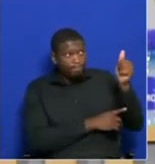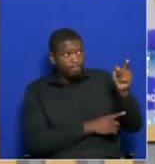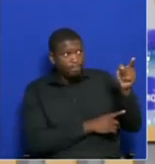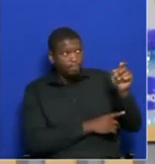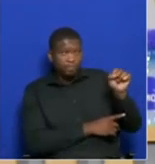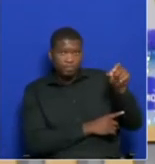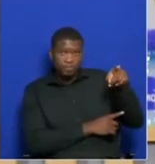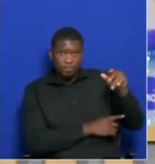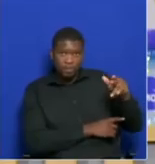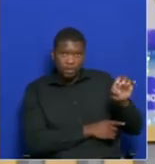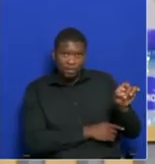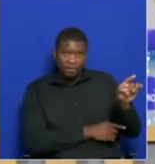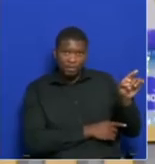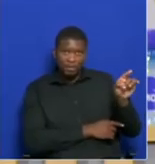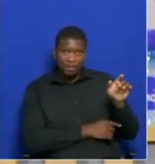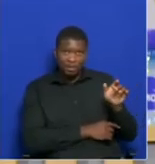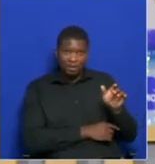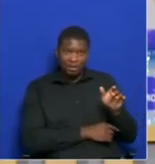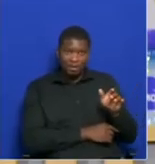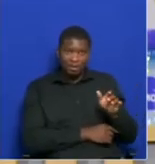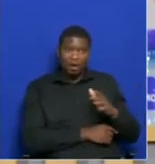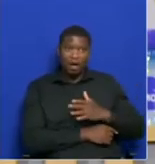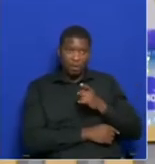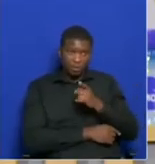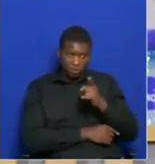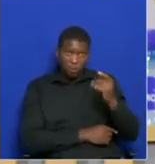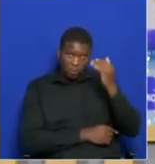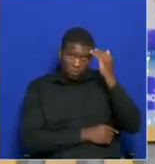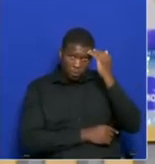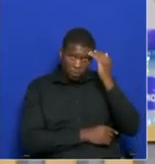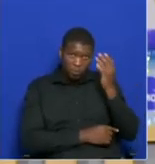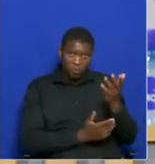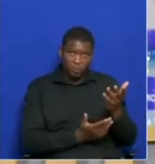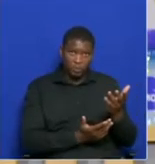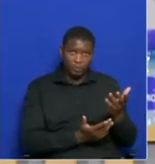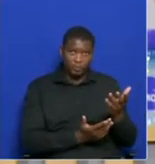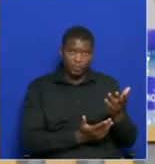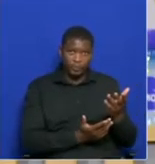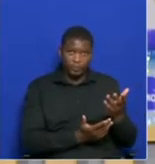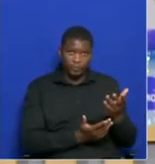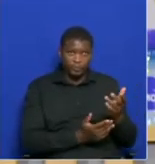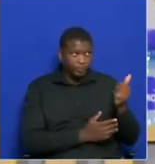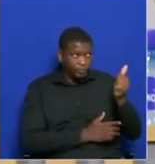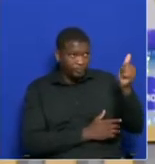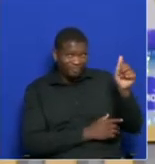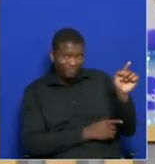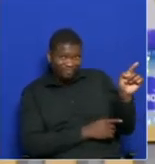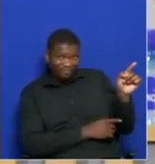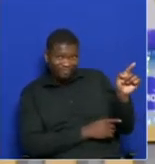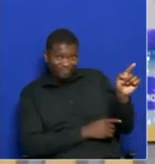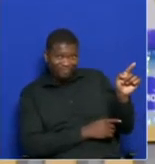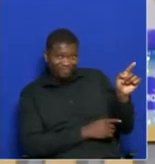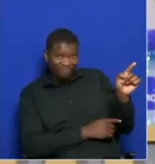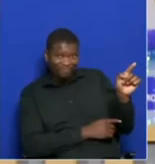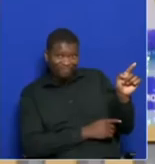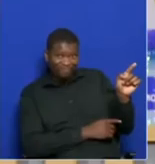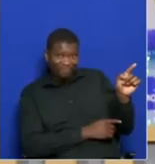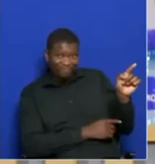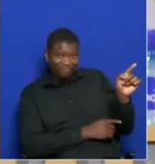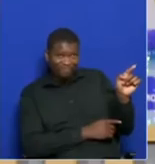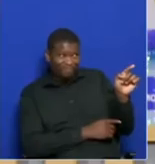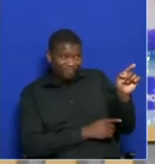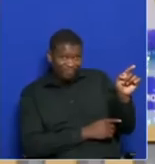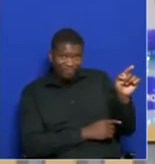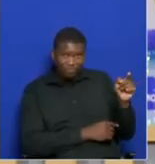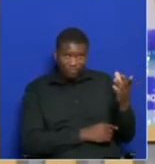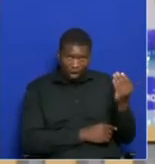I want this commission to note that Commissioner Spies did not have legal authority to do